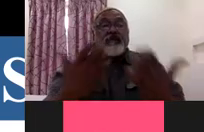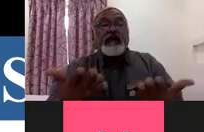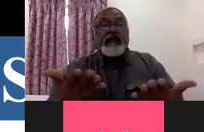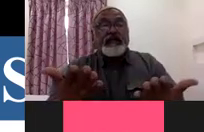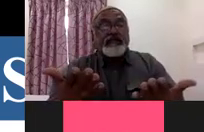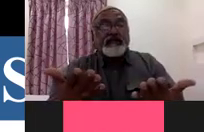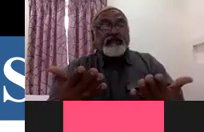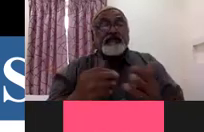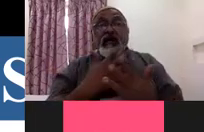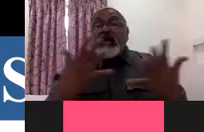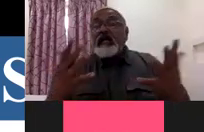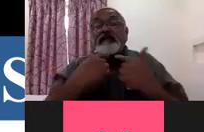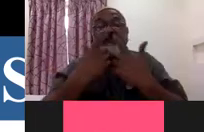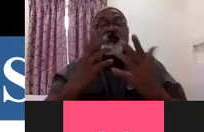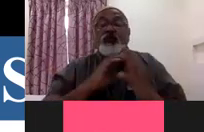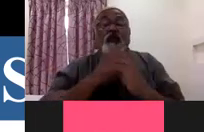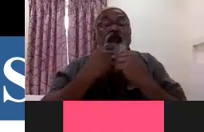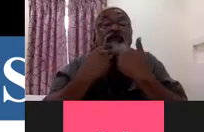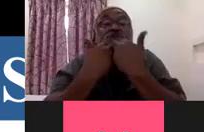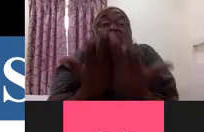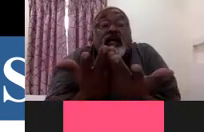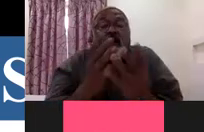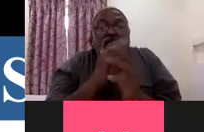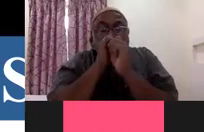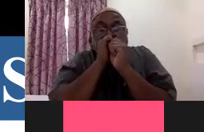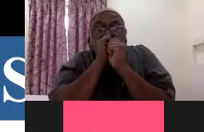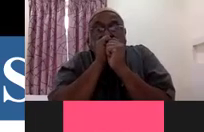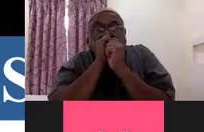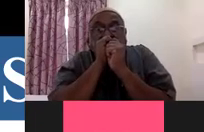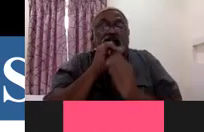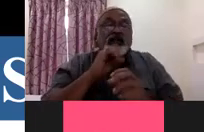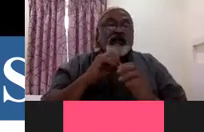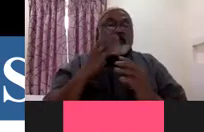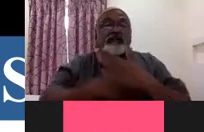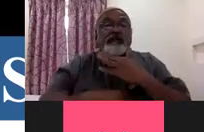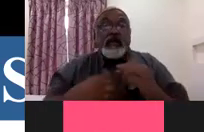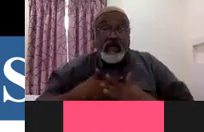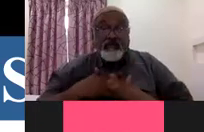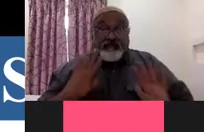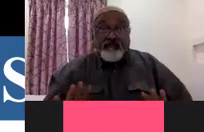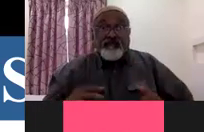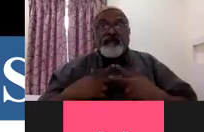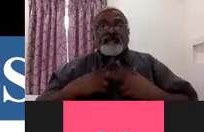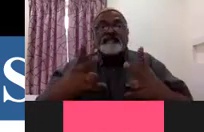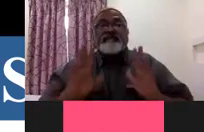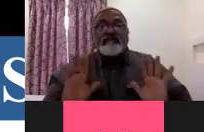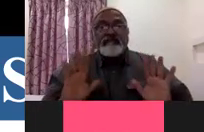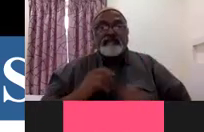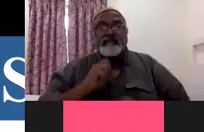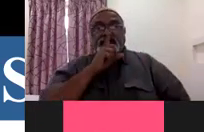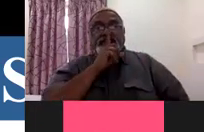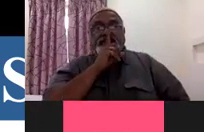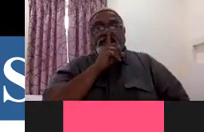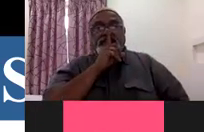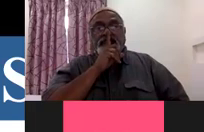lot of people still do not want to come out and disclose for stigma and various factors. You know, they're not comfortable, the families